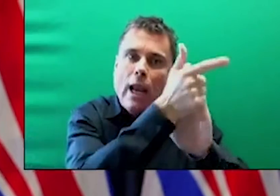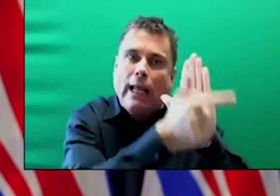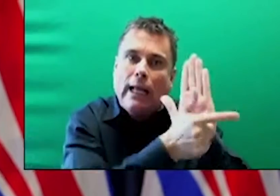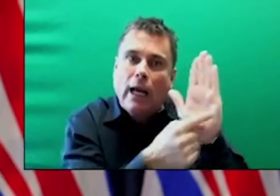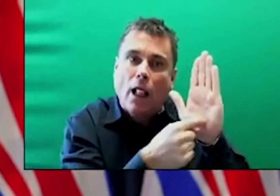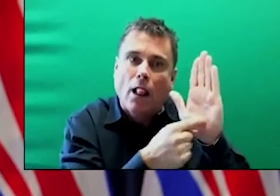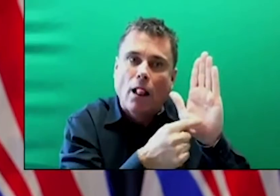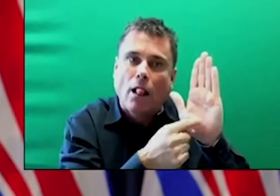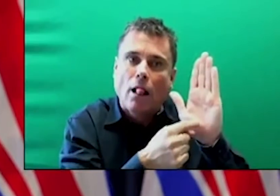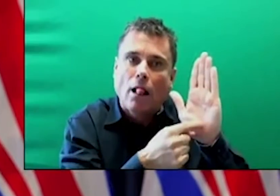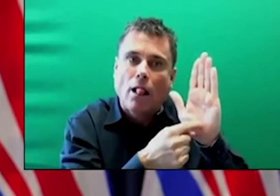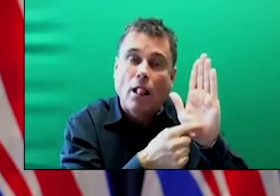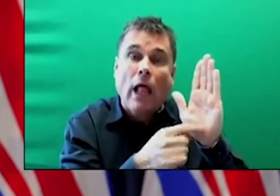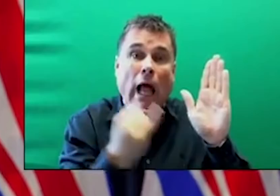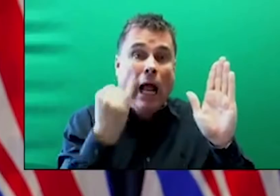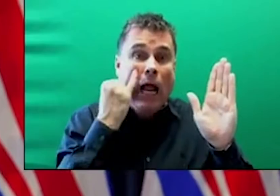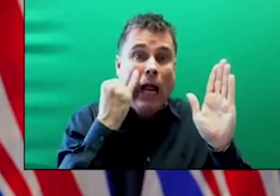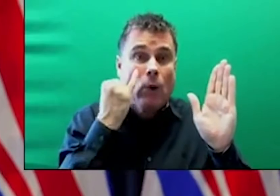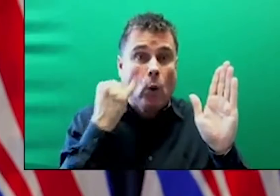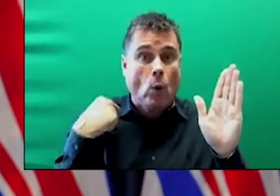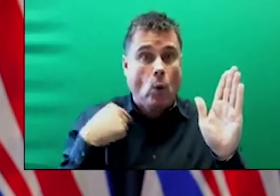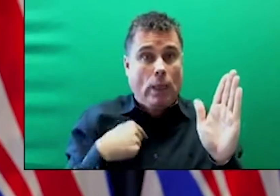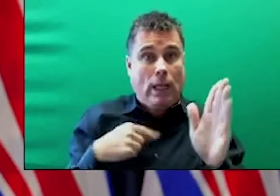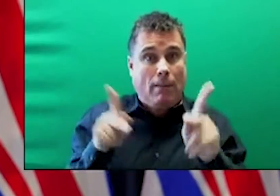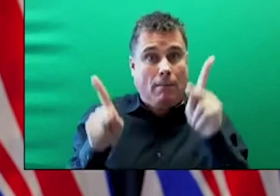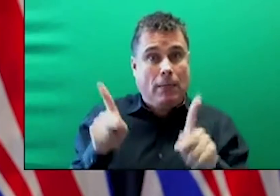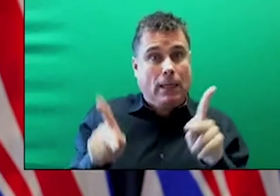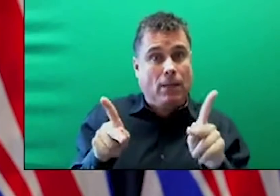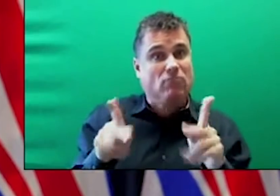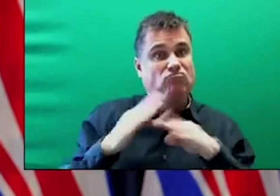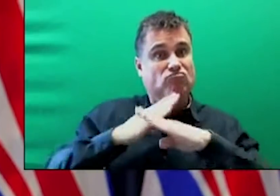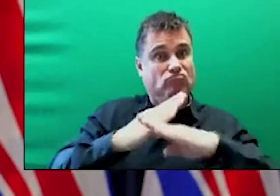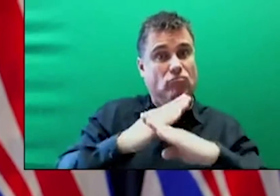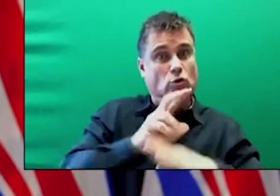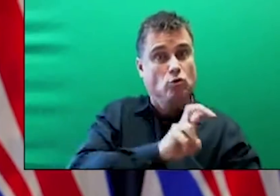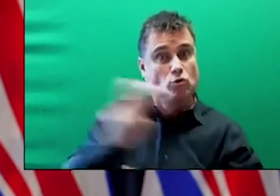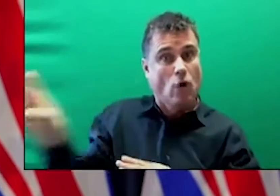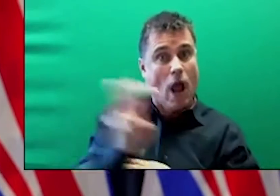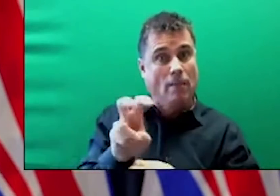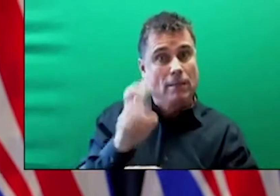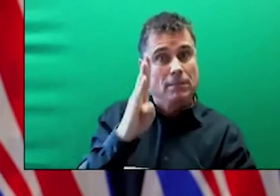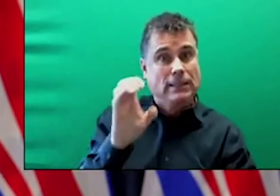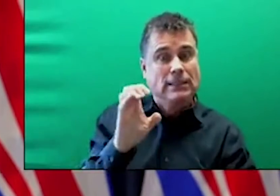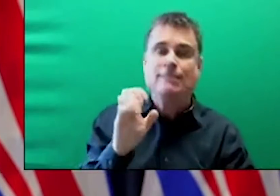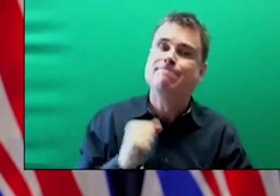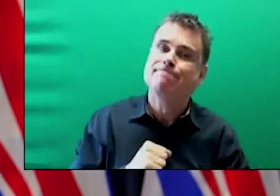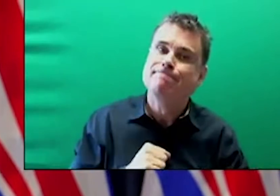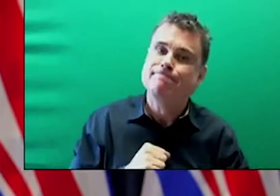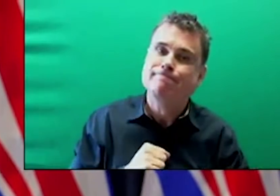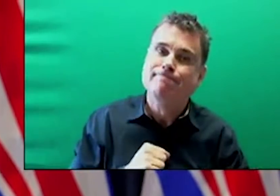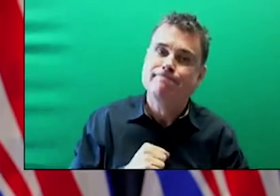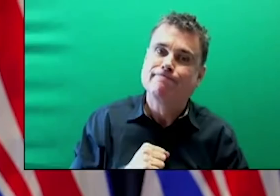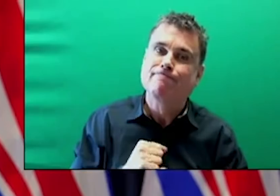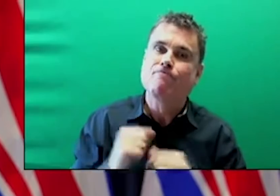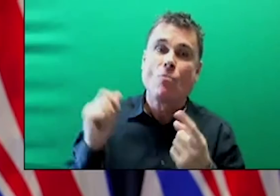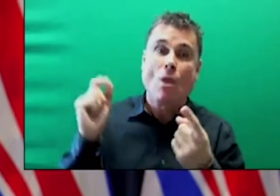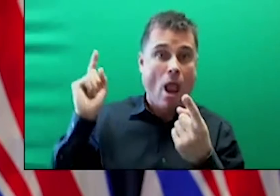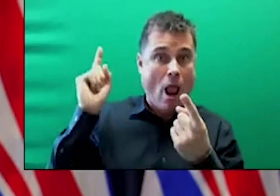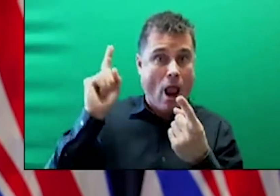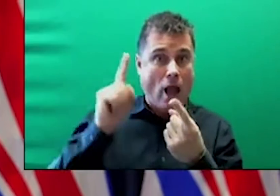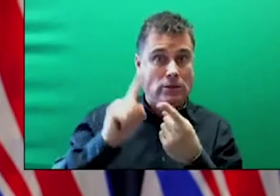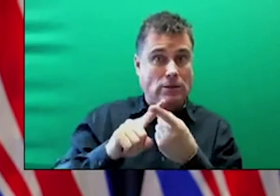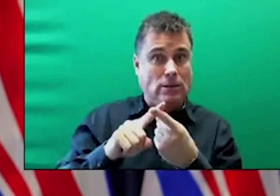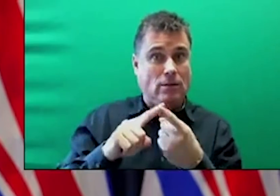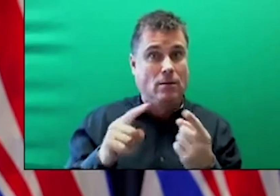You better behave appropriately. You better follow our public health guidelines or we'll come down on you like a ton of bricks. If you're coming here